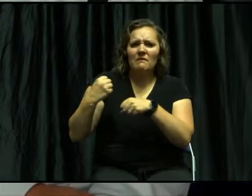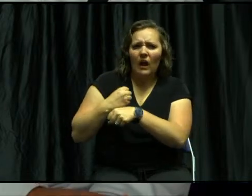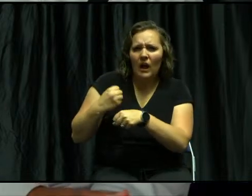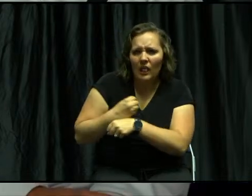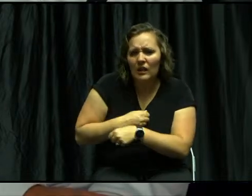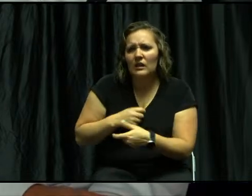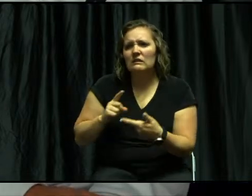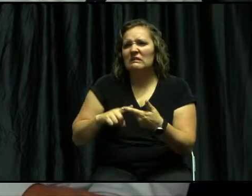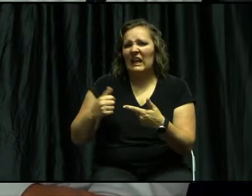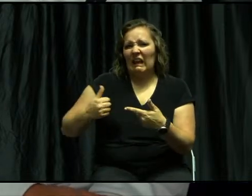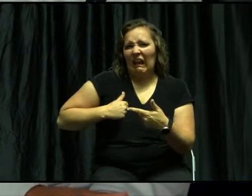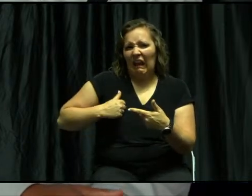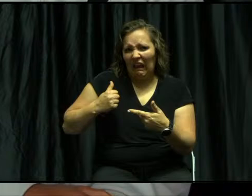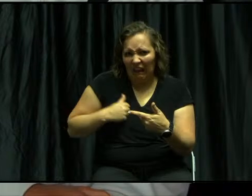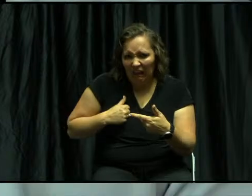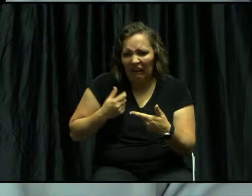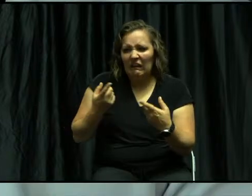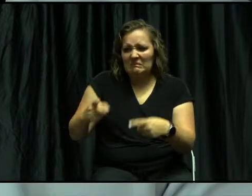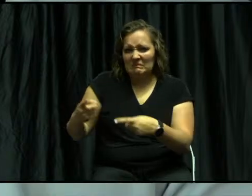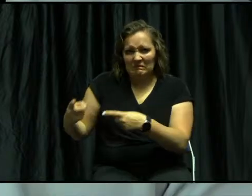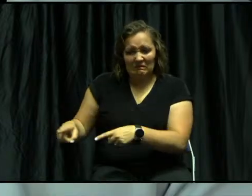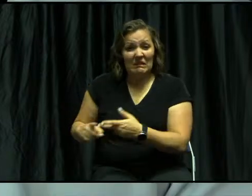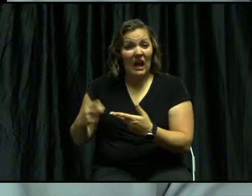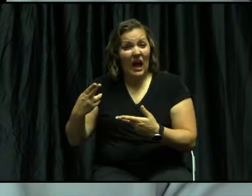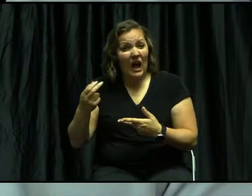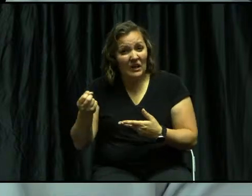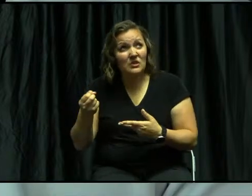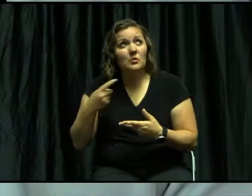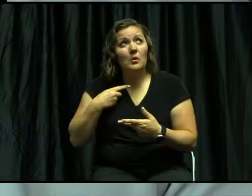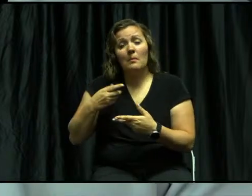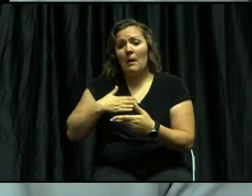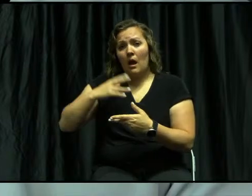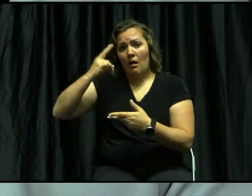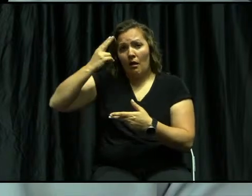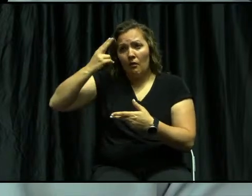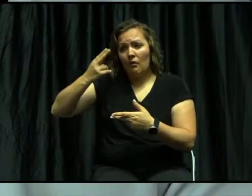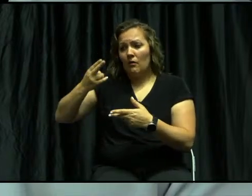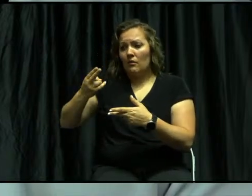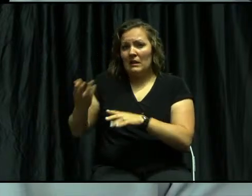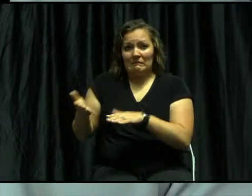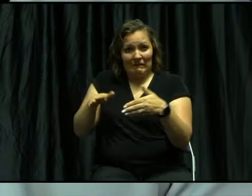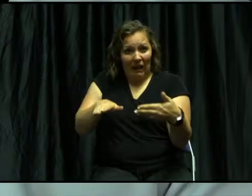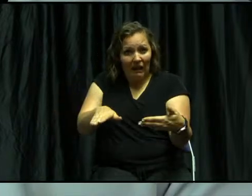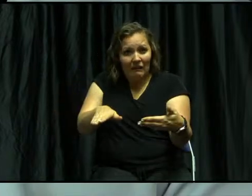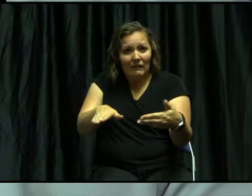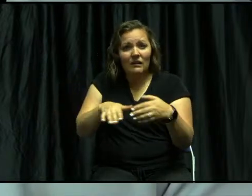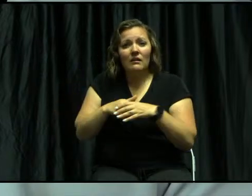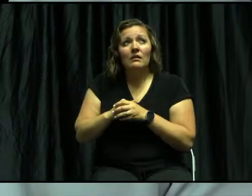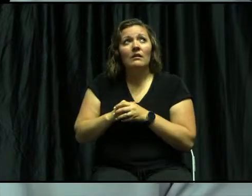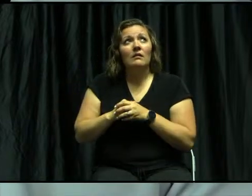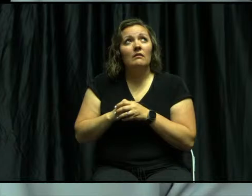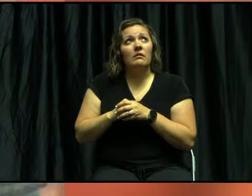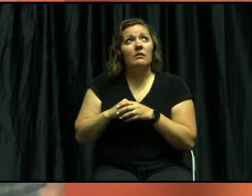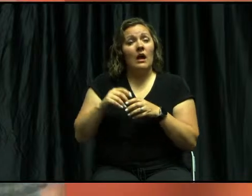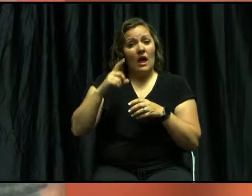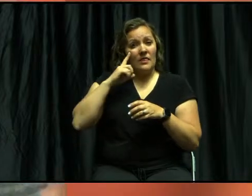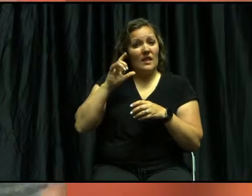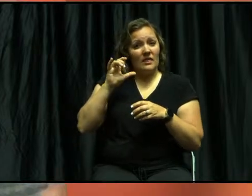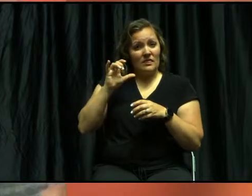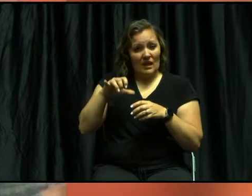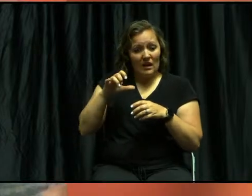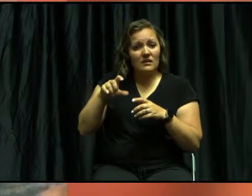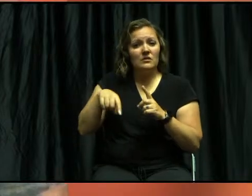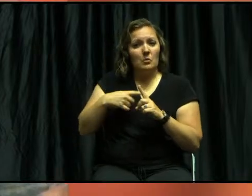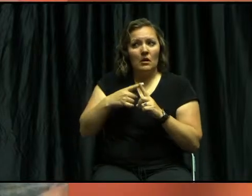of gang activity. In high school, I lost my uncle, and I think that's when a